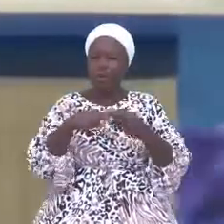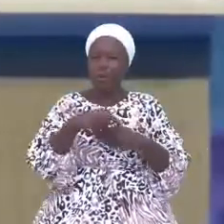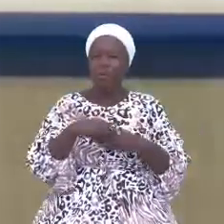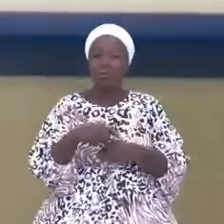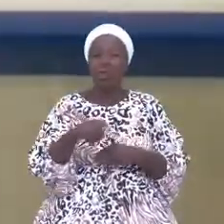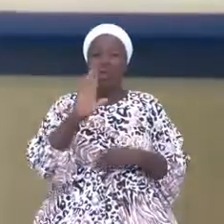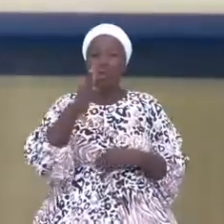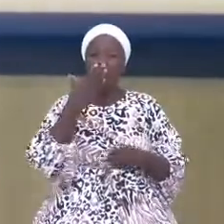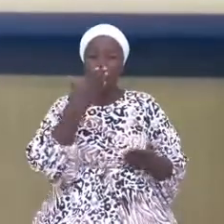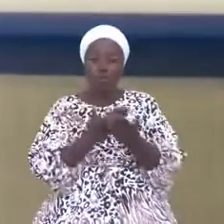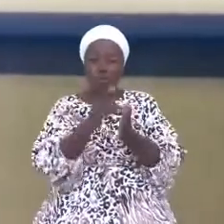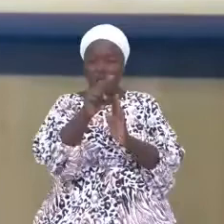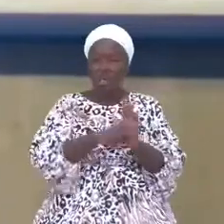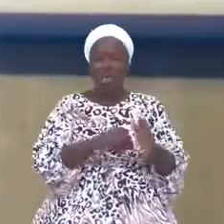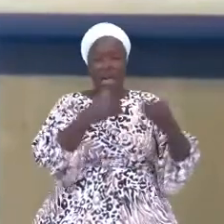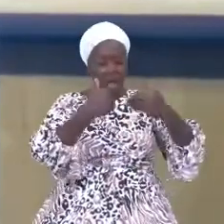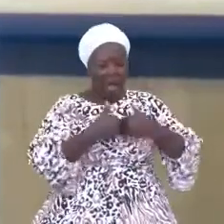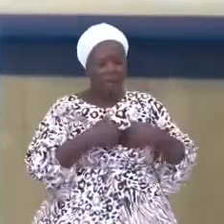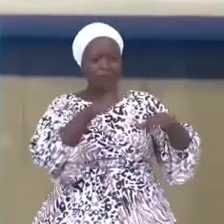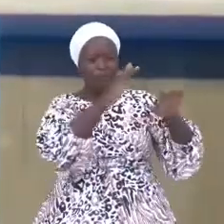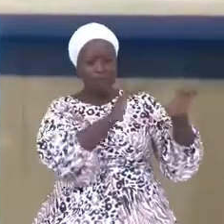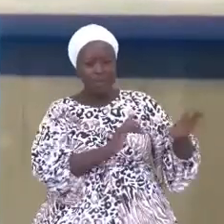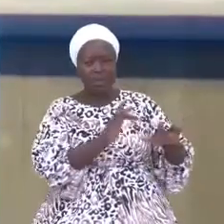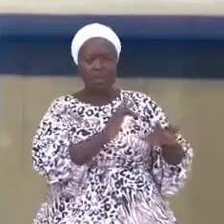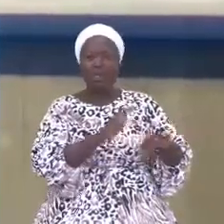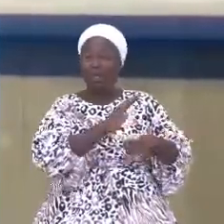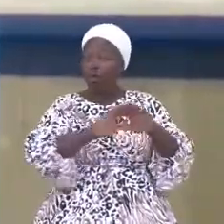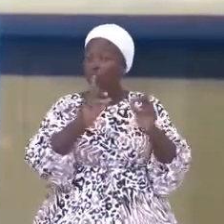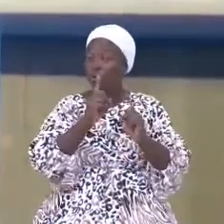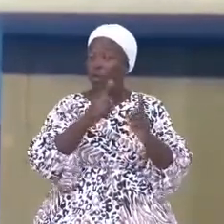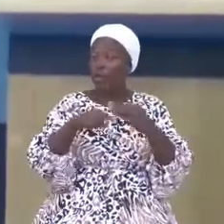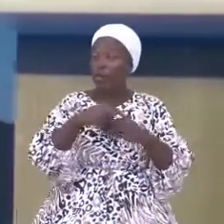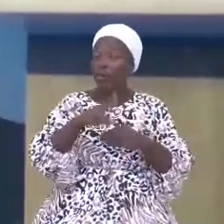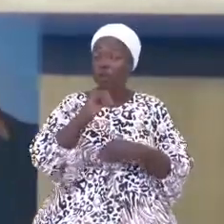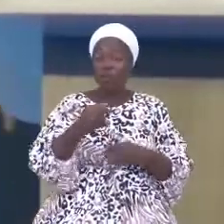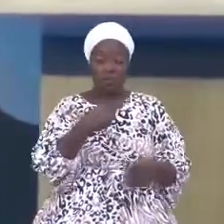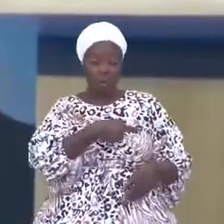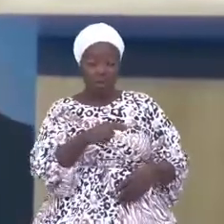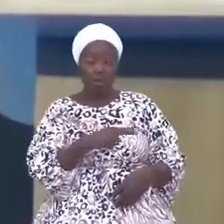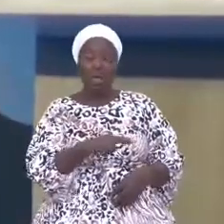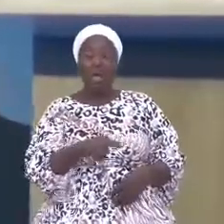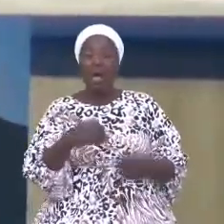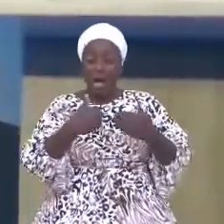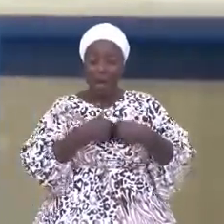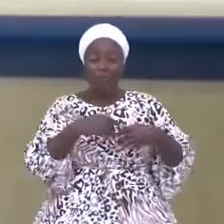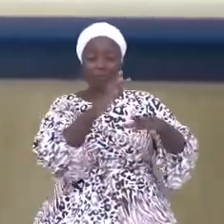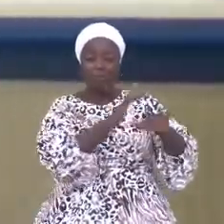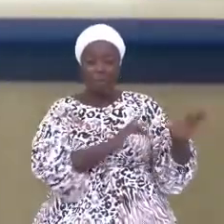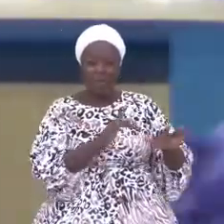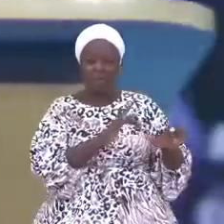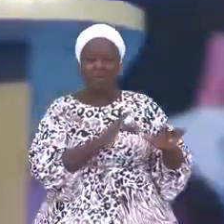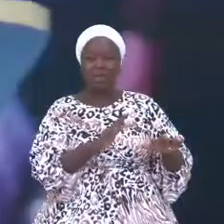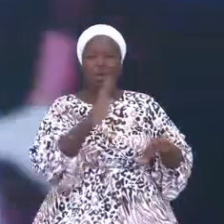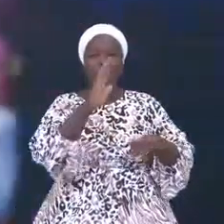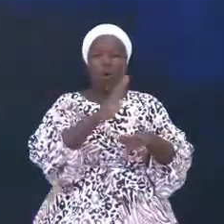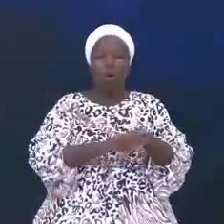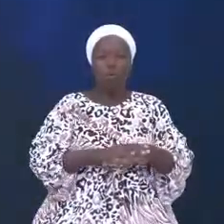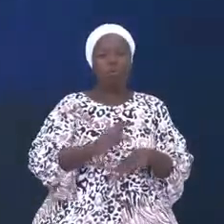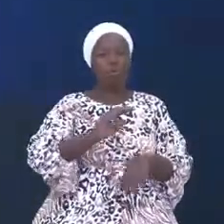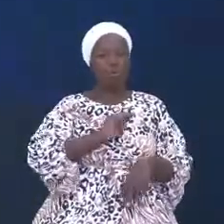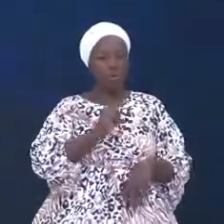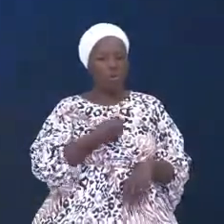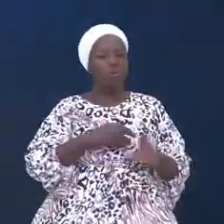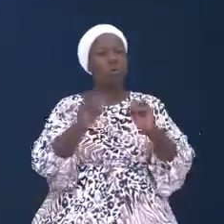your goodness. Have mercy. Don't talk about your religion. Have mercy on us,